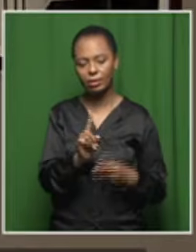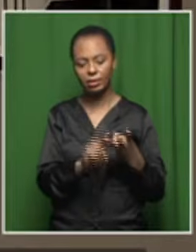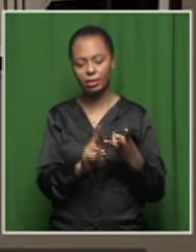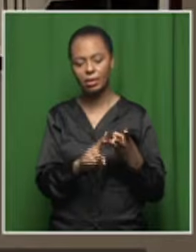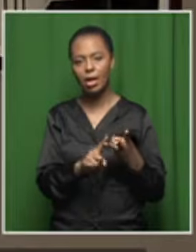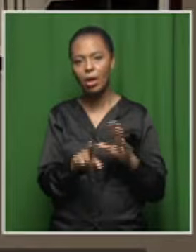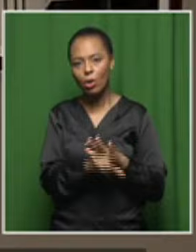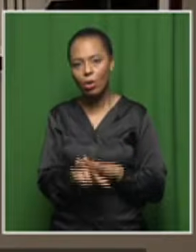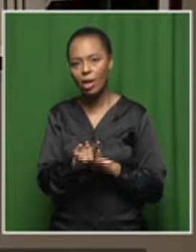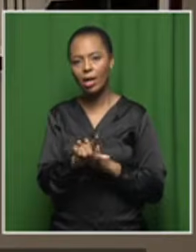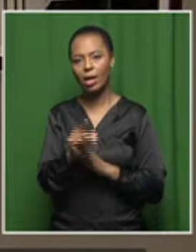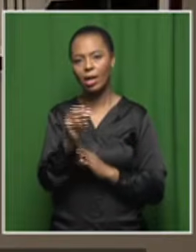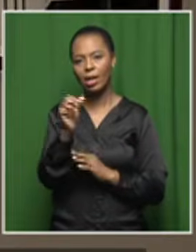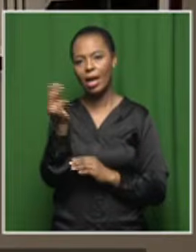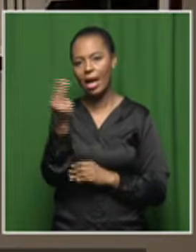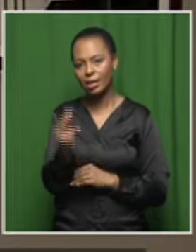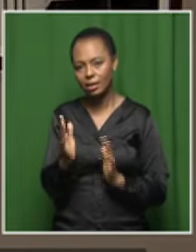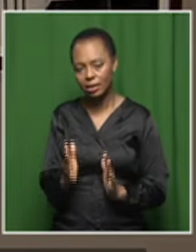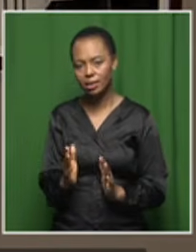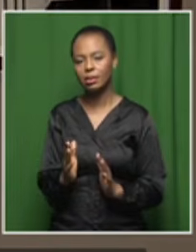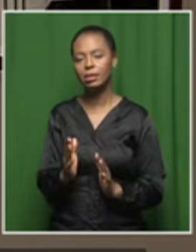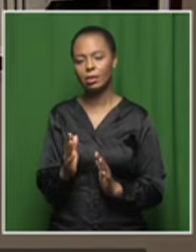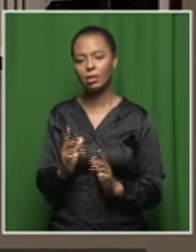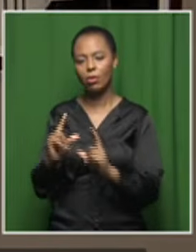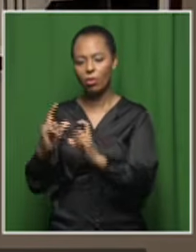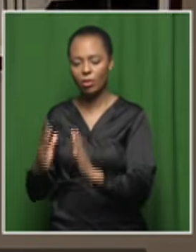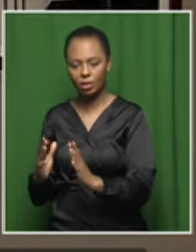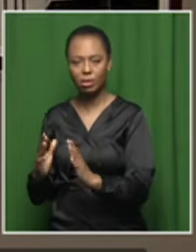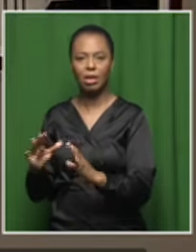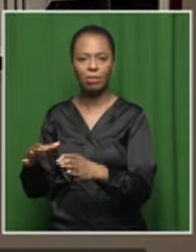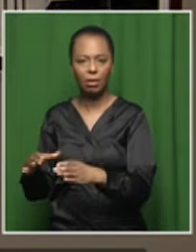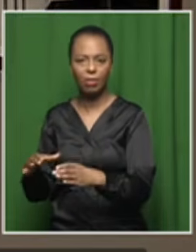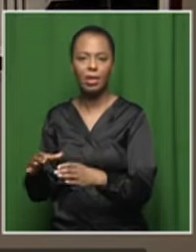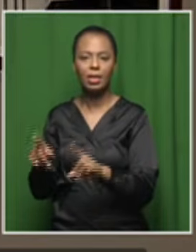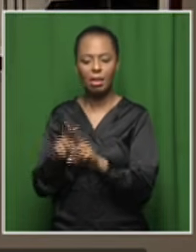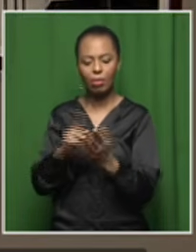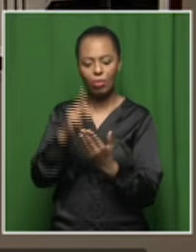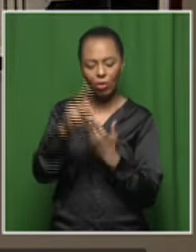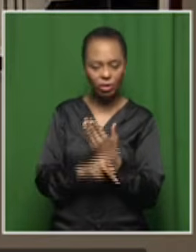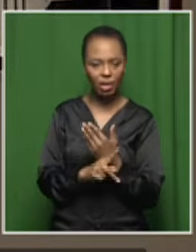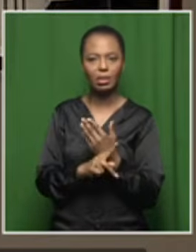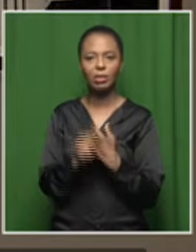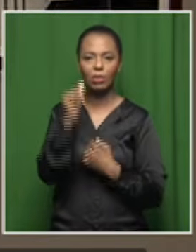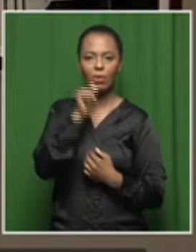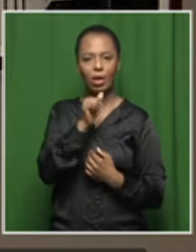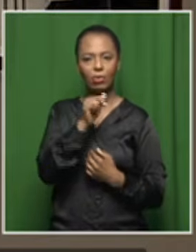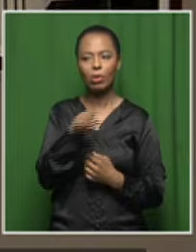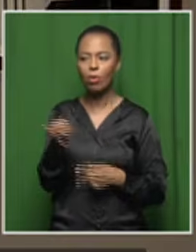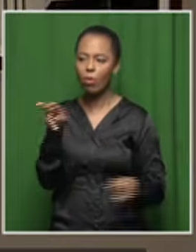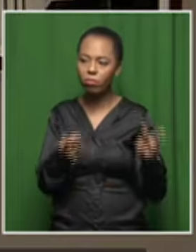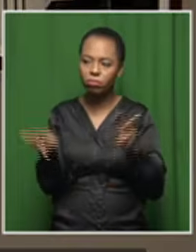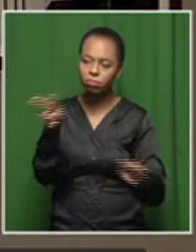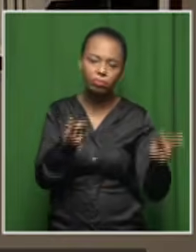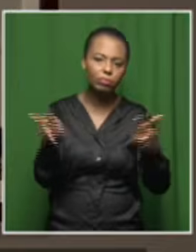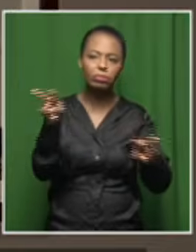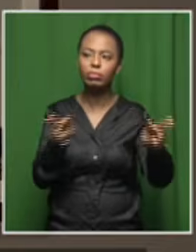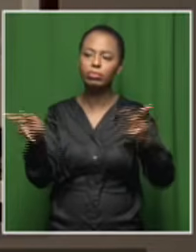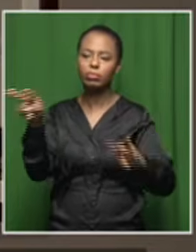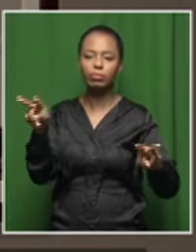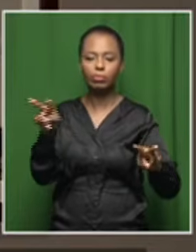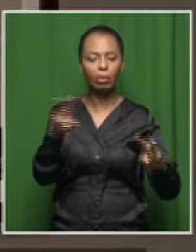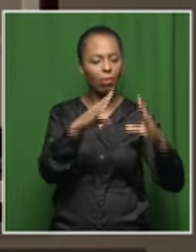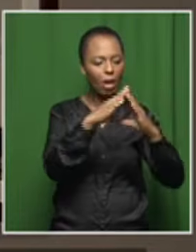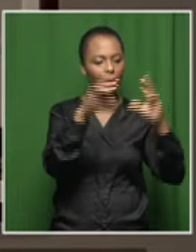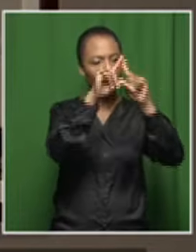local artists commissioning new work such as the special projects that you saw during our walkabout, but we also are thinking